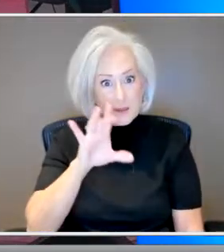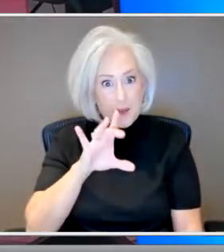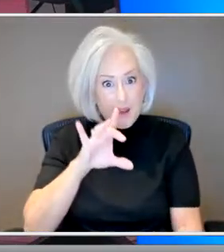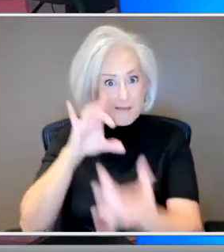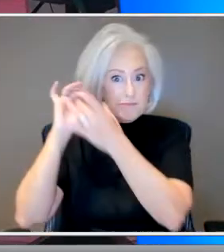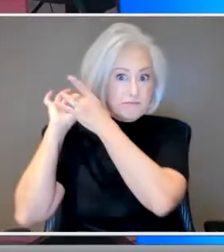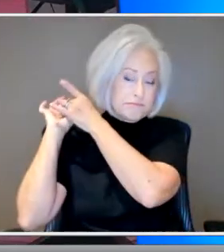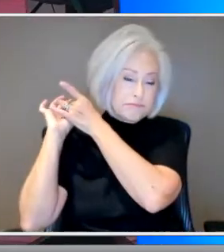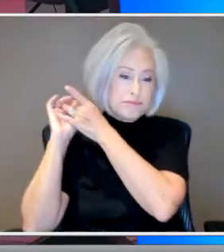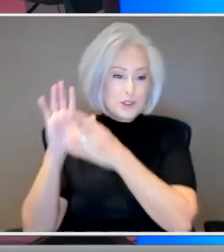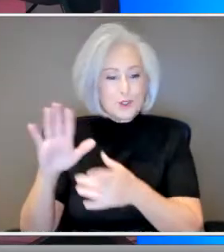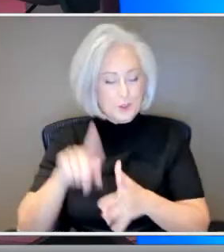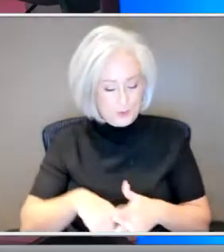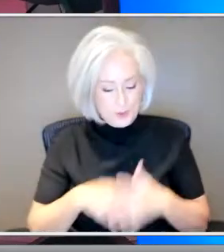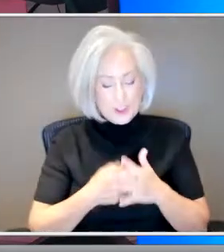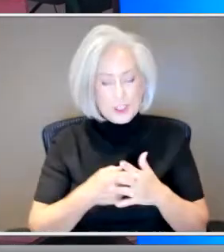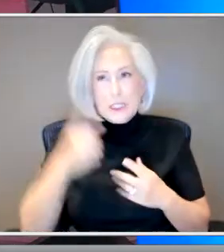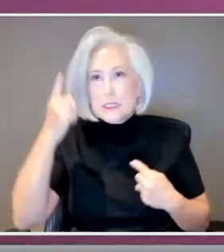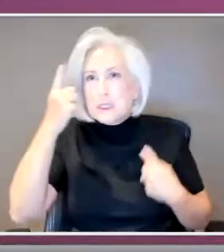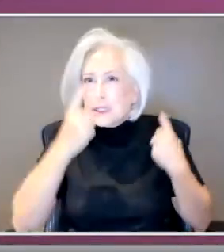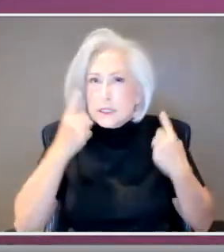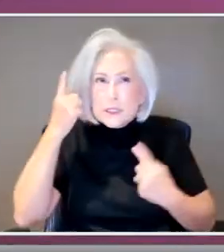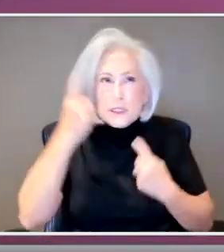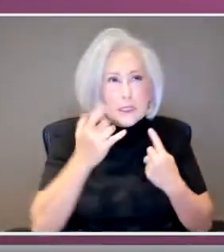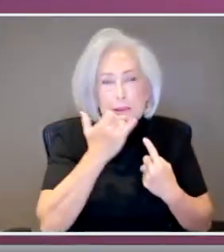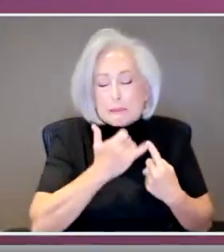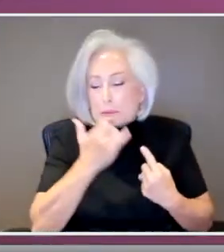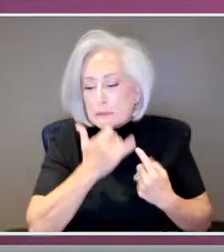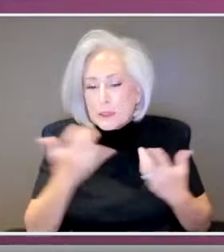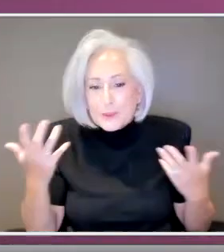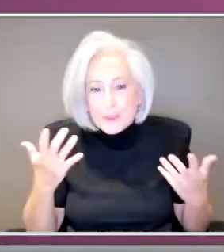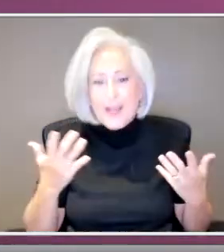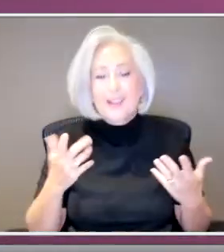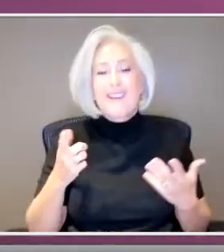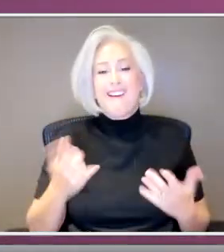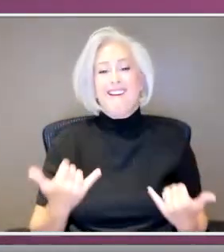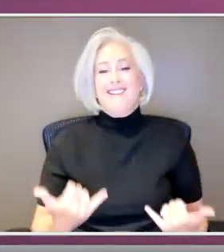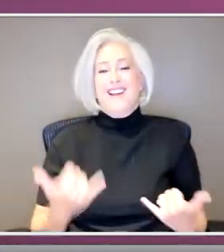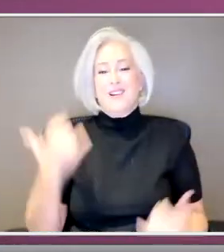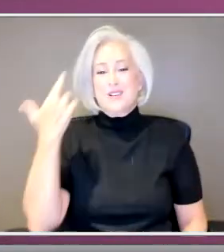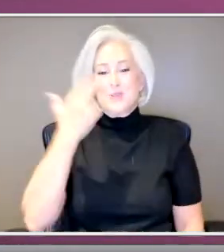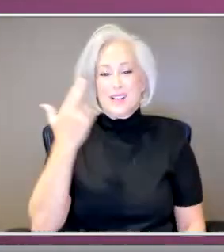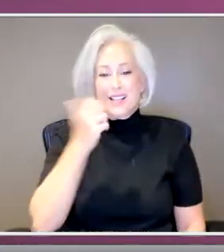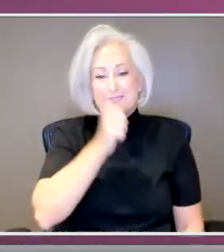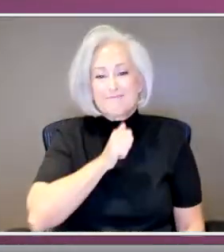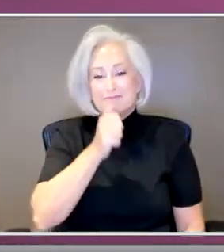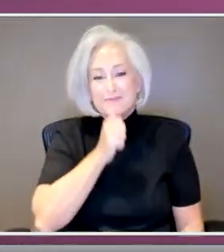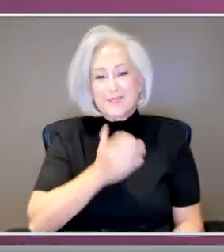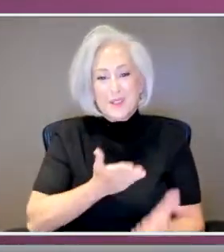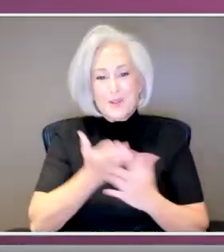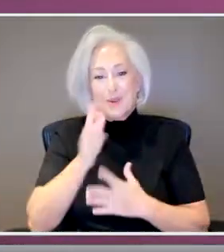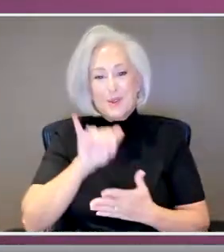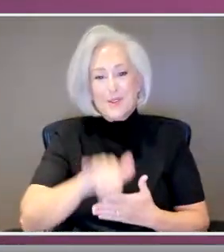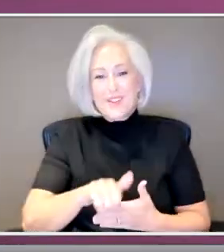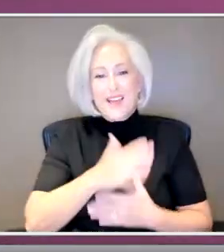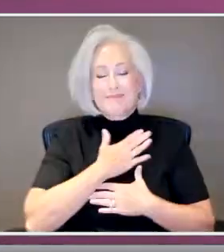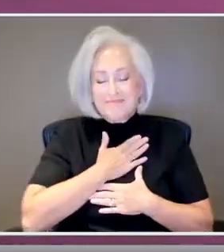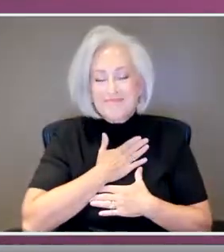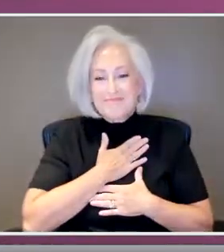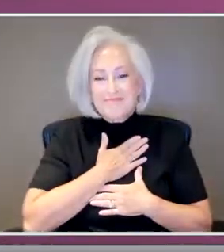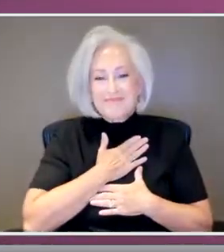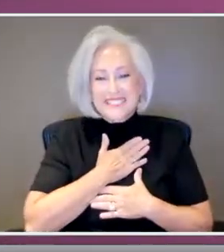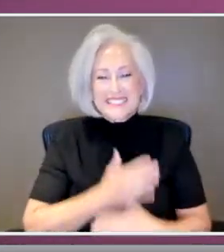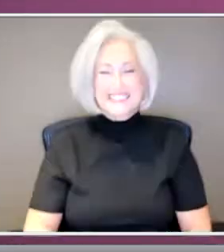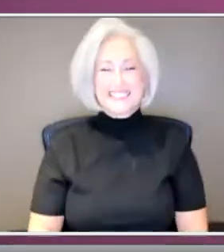all that wondering over the years? Yeah, and then just realizing that you actually made it through is kind of a little touching. Yeah,